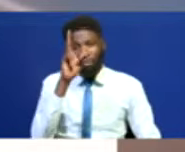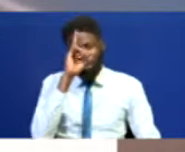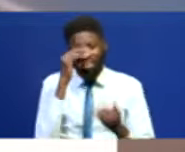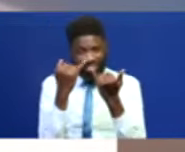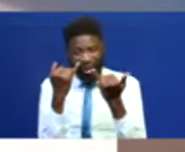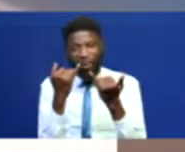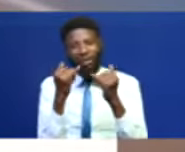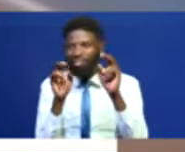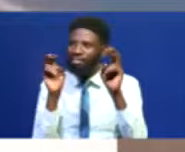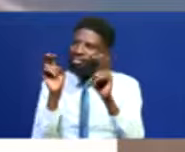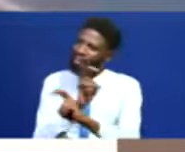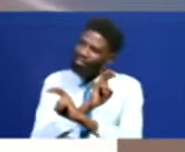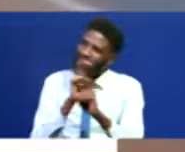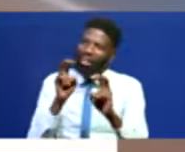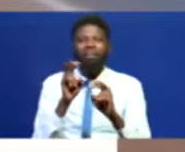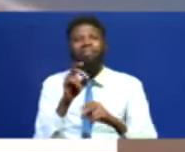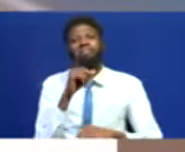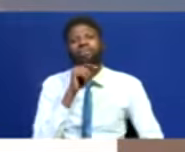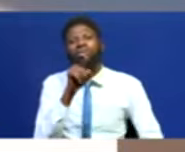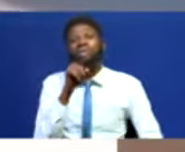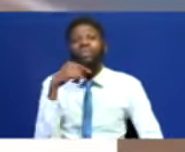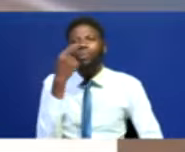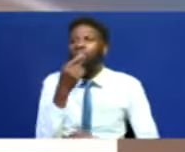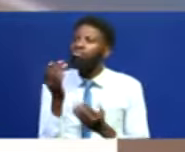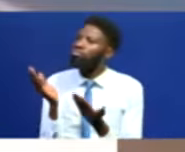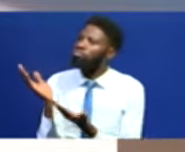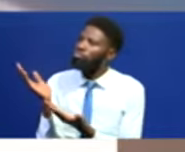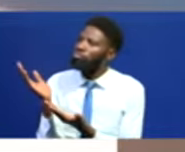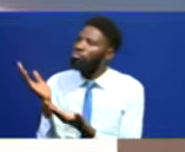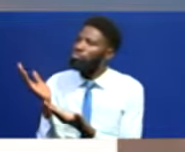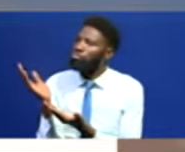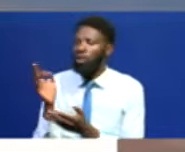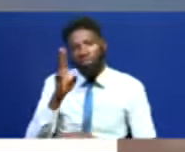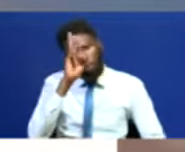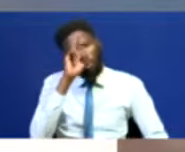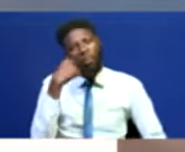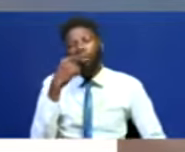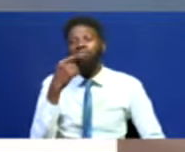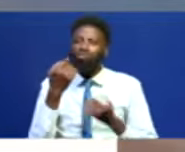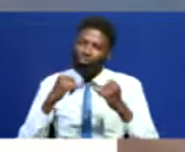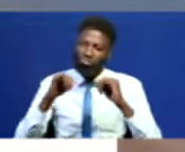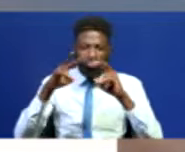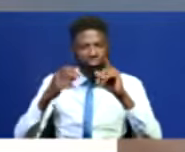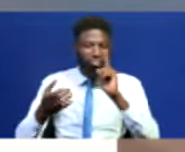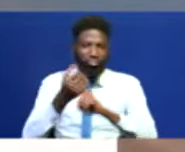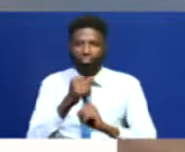on a manhunt trying to locate the quote-unquote officer.